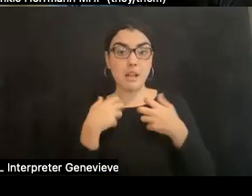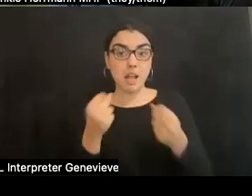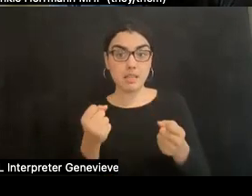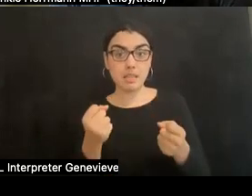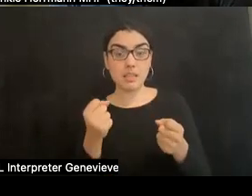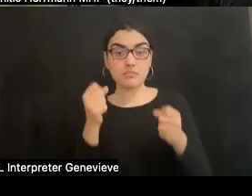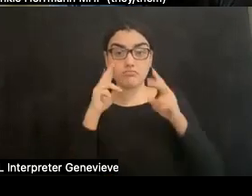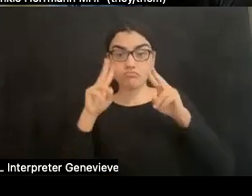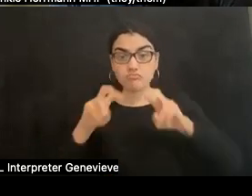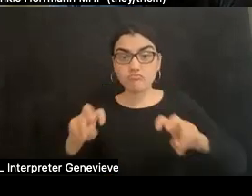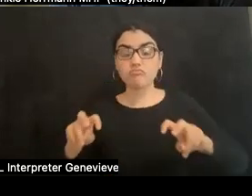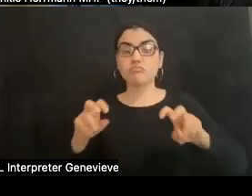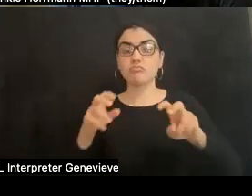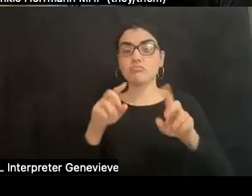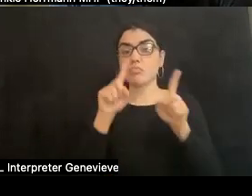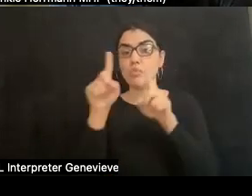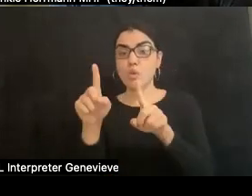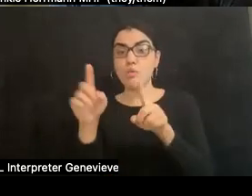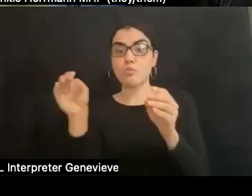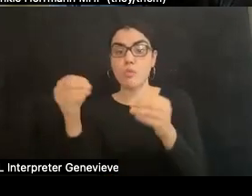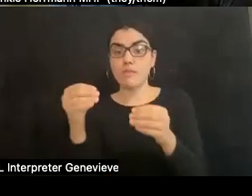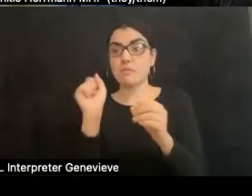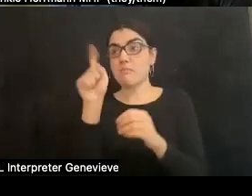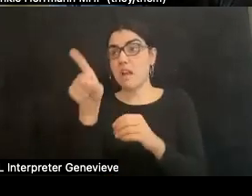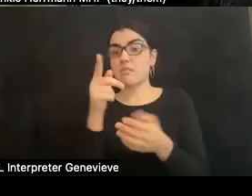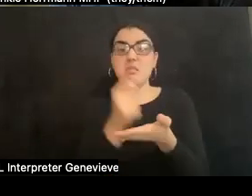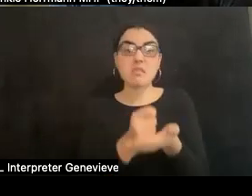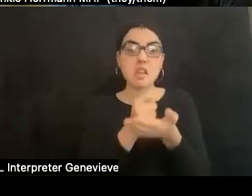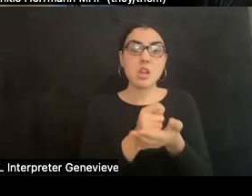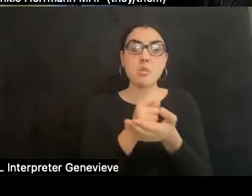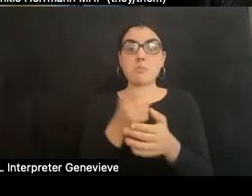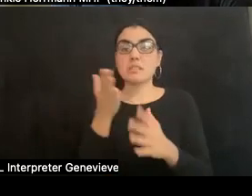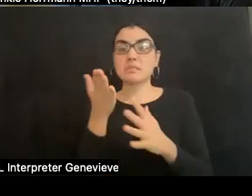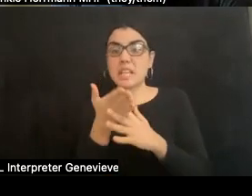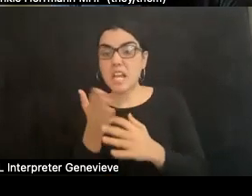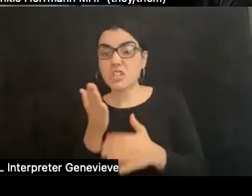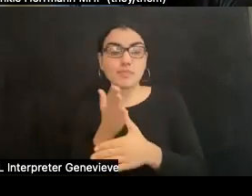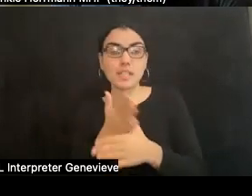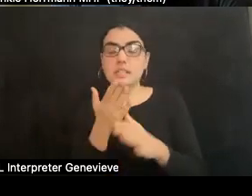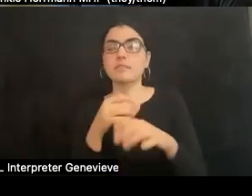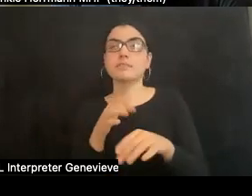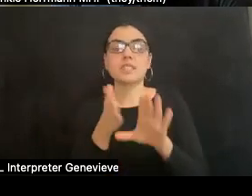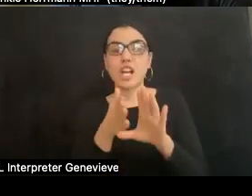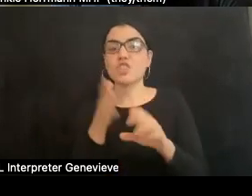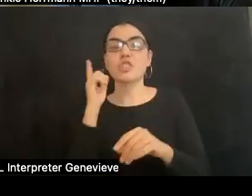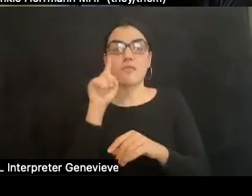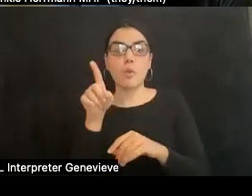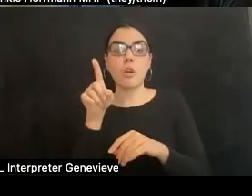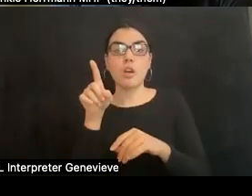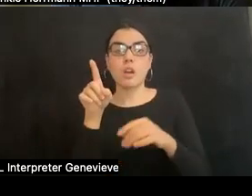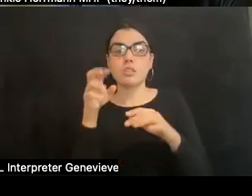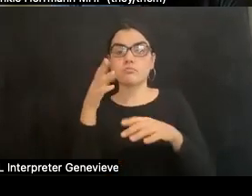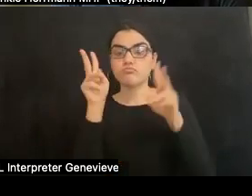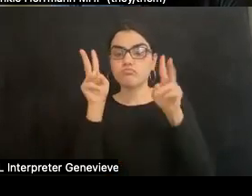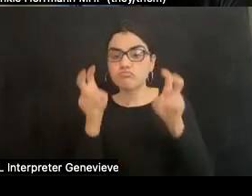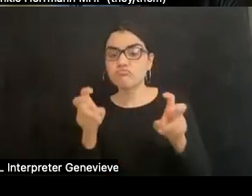someplace and ask for an assessment like a therapist or a psychiatric office. You can get a chemical dependence assessment